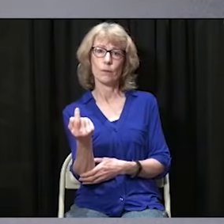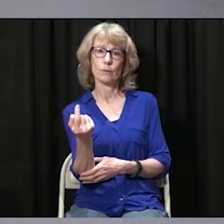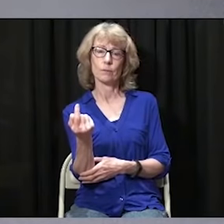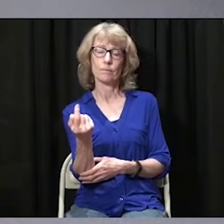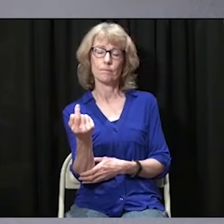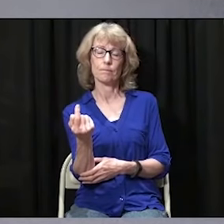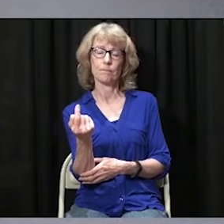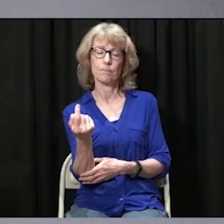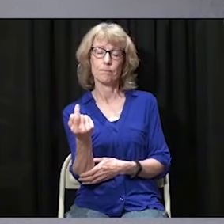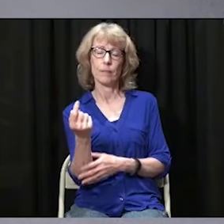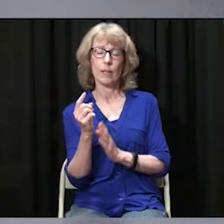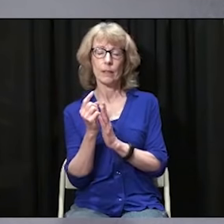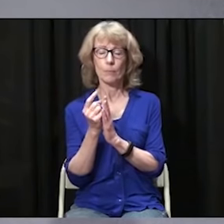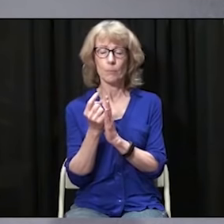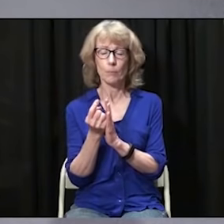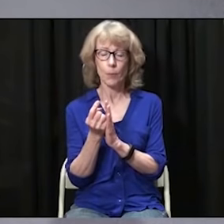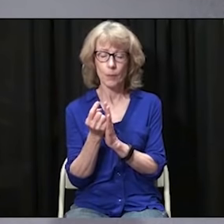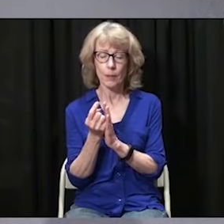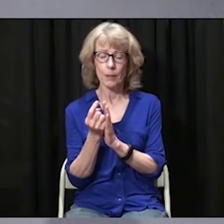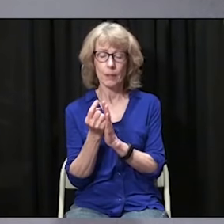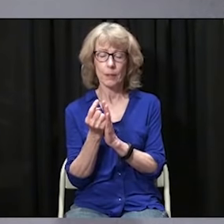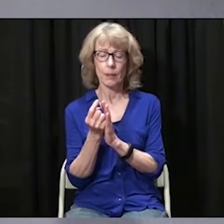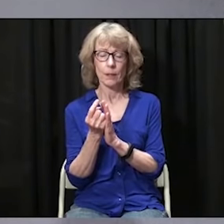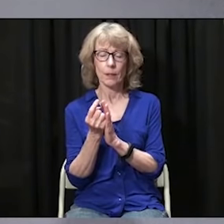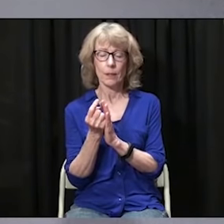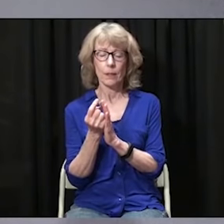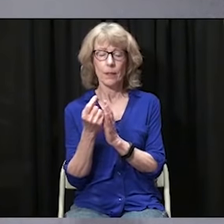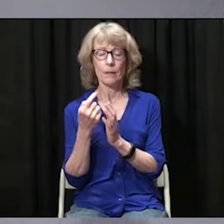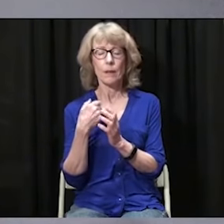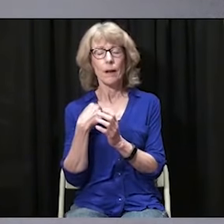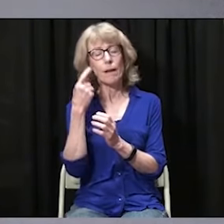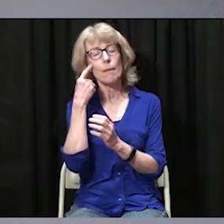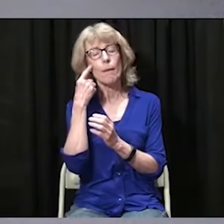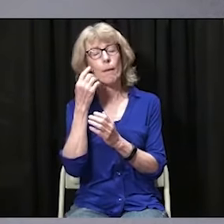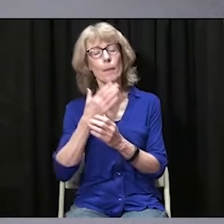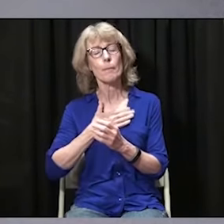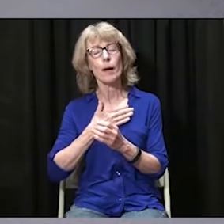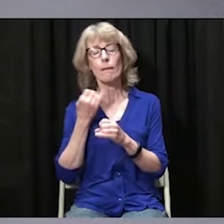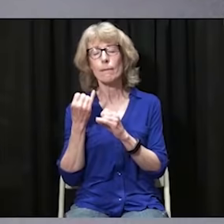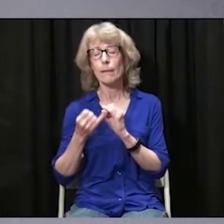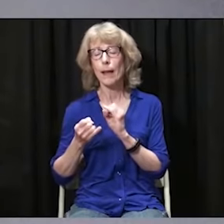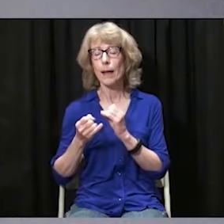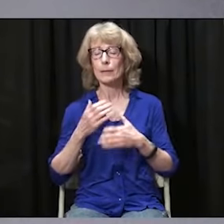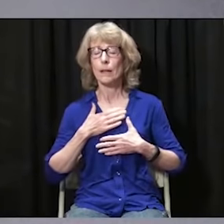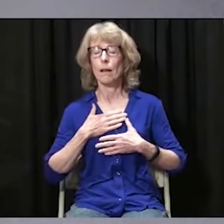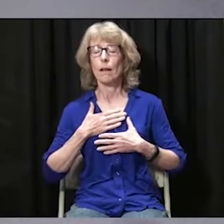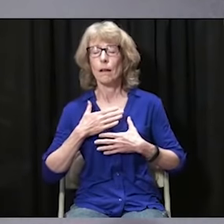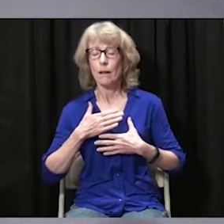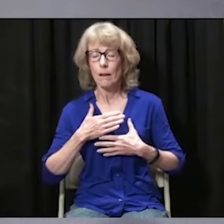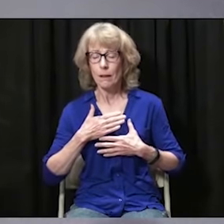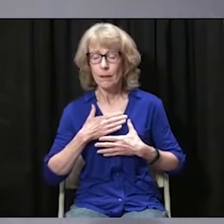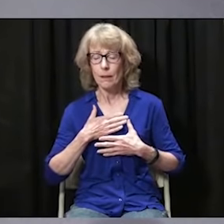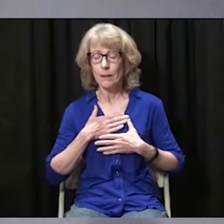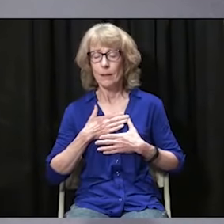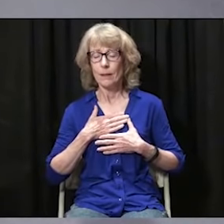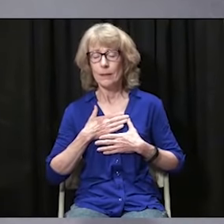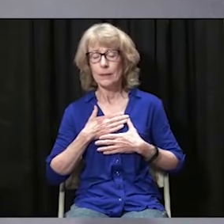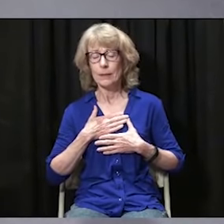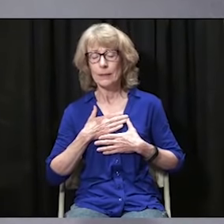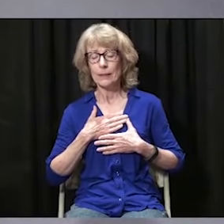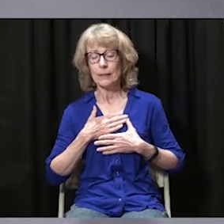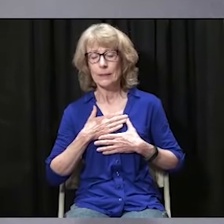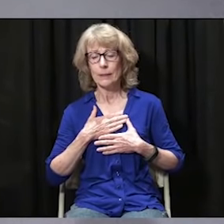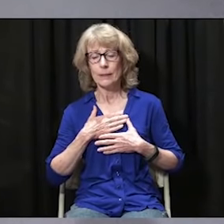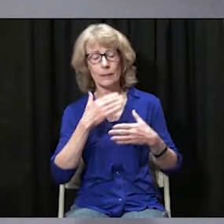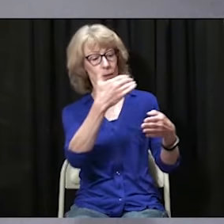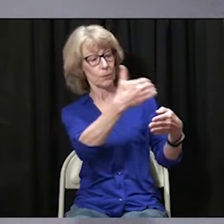Because in that moment, when I was taking that breath, the doctors were not in the room, and I looked at the window where my family would sometimes come up and